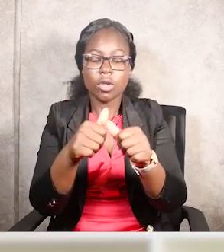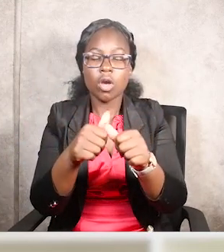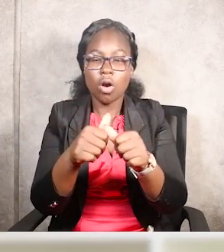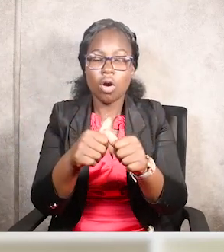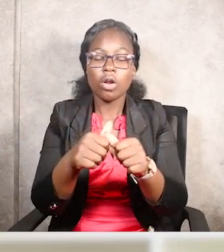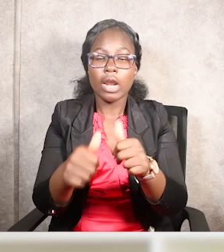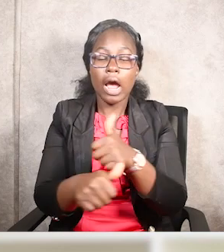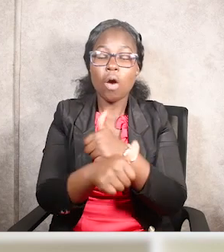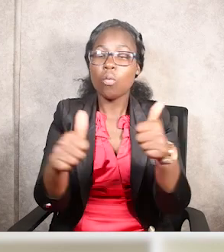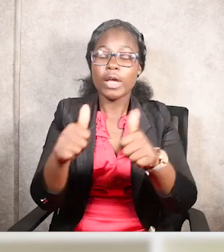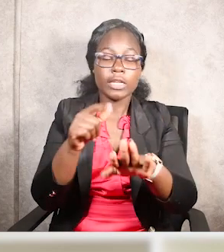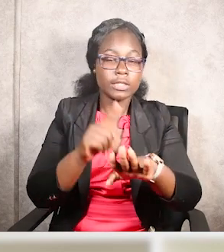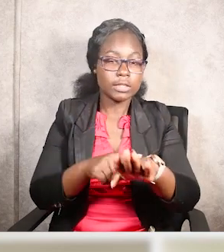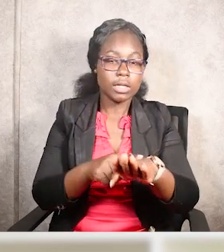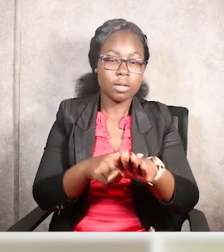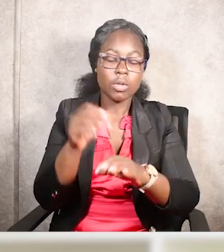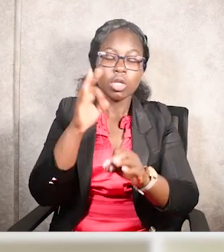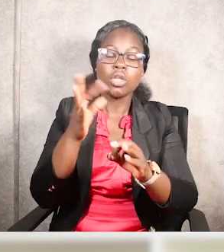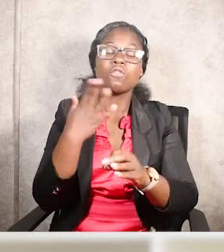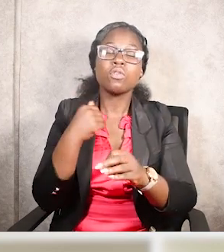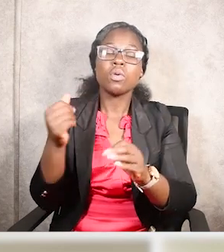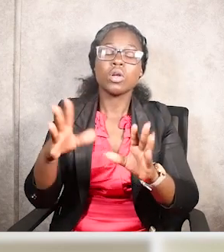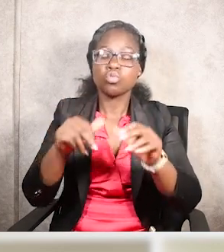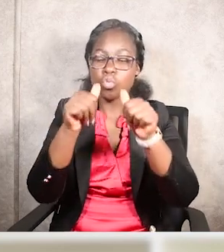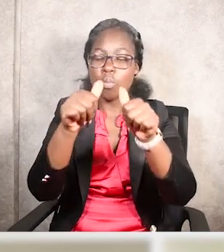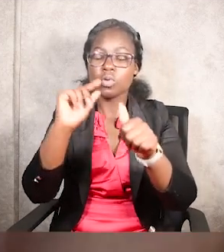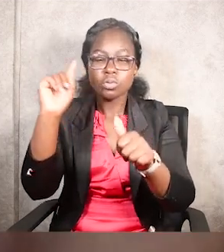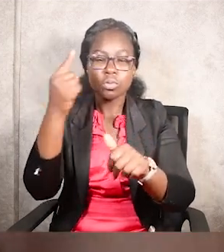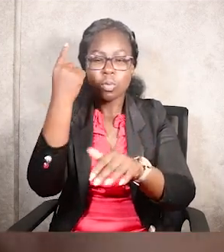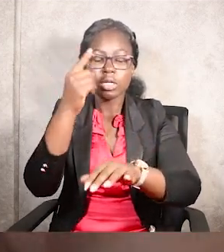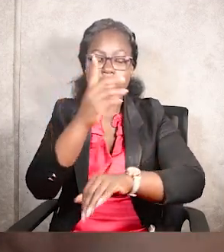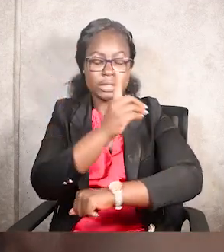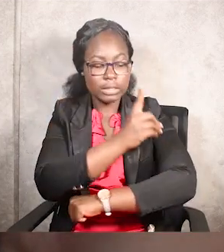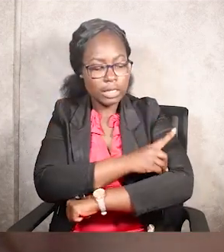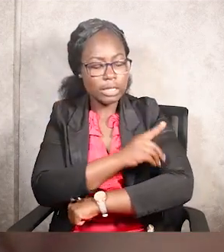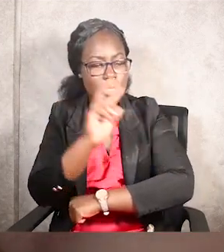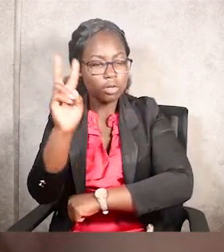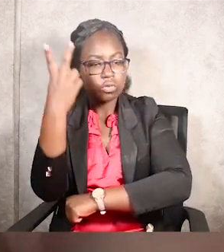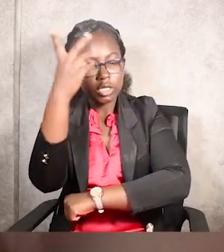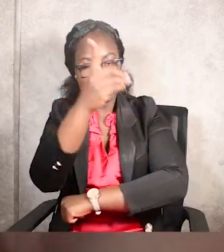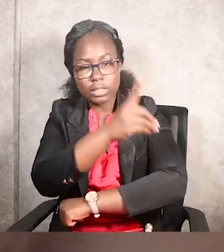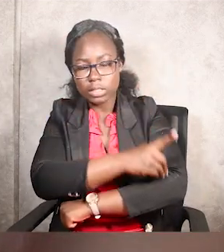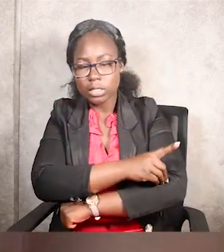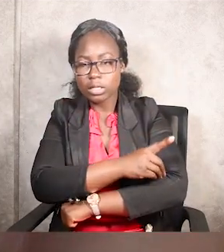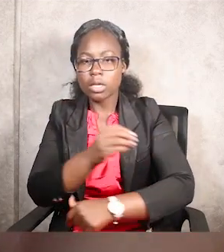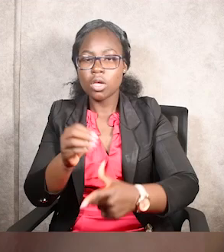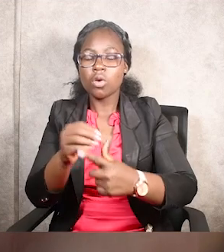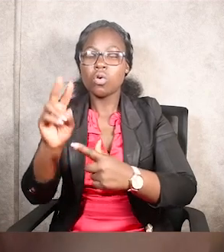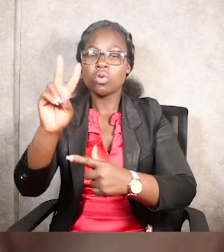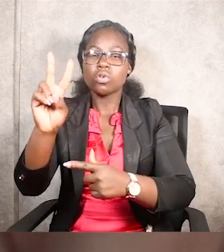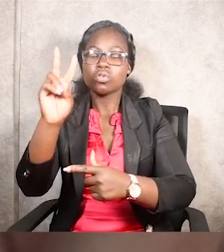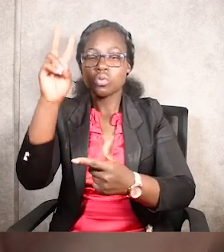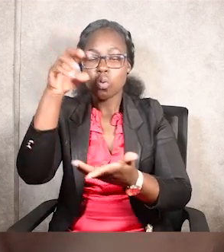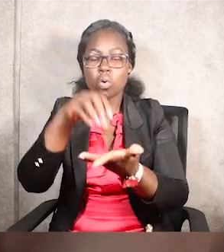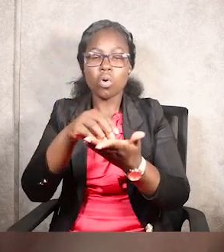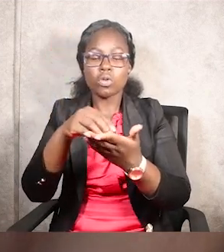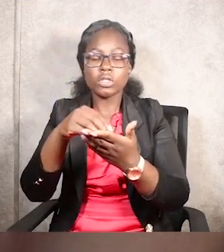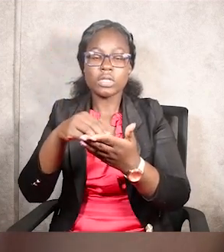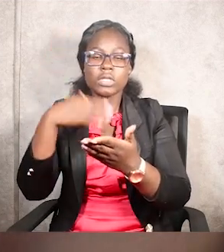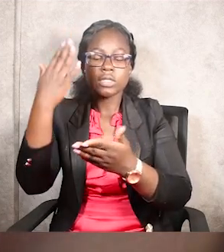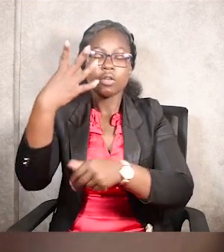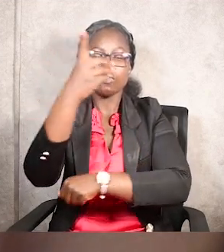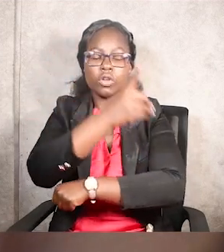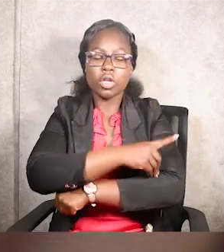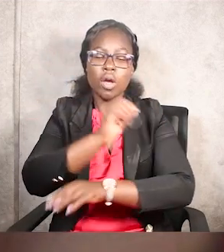your specified time. If you want to post it once per day, twice per day, two content per